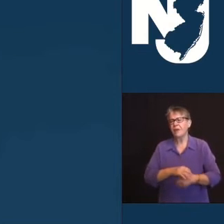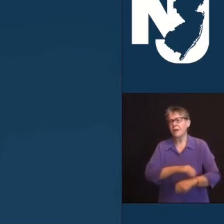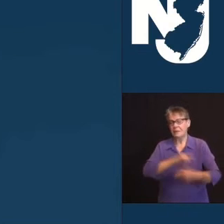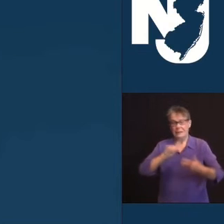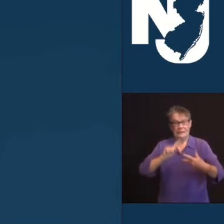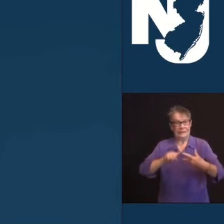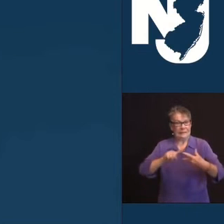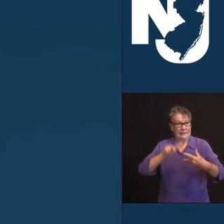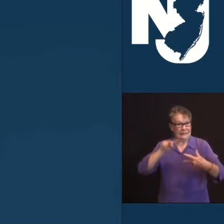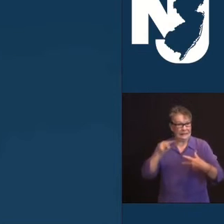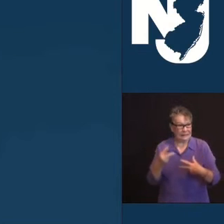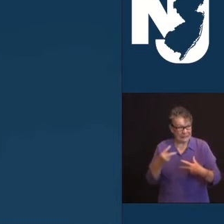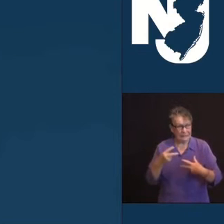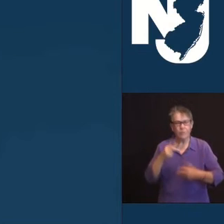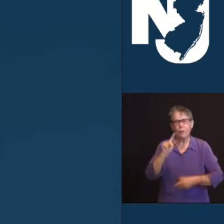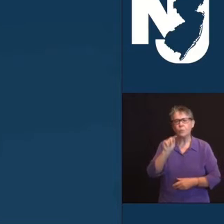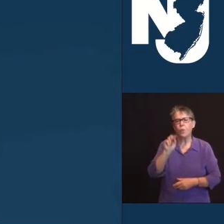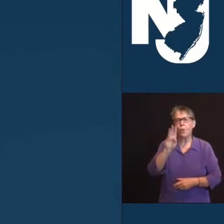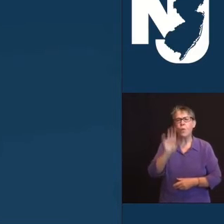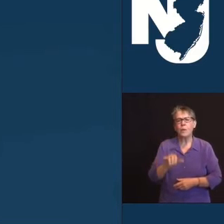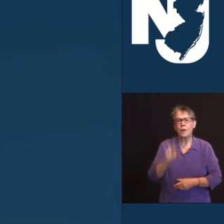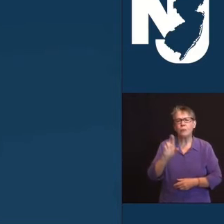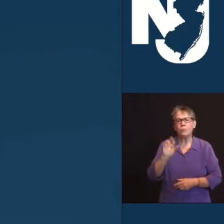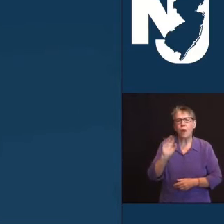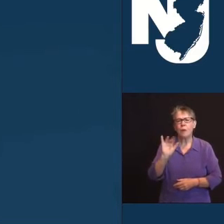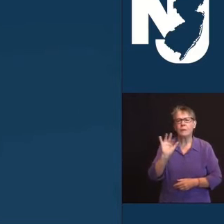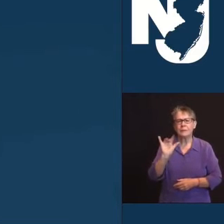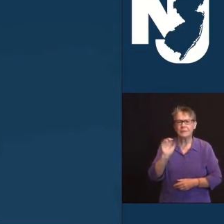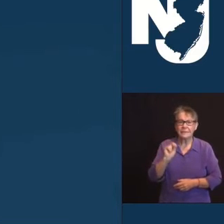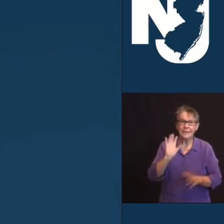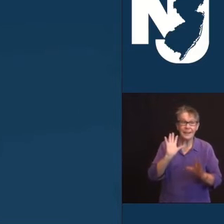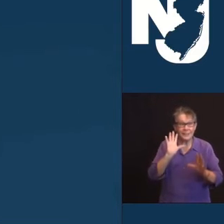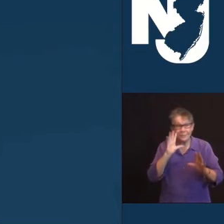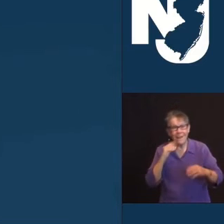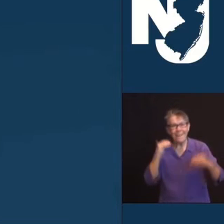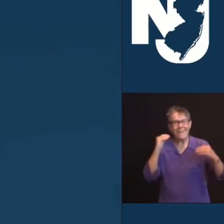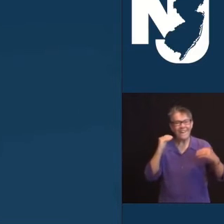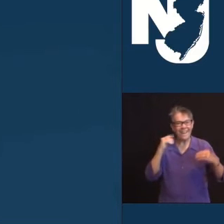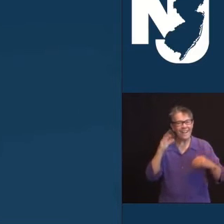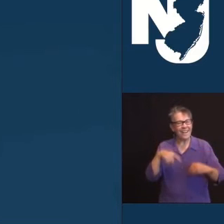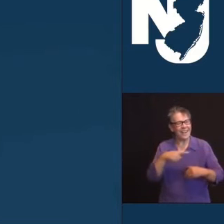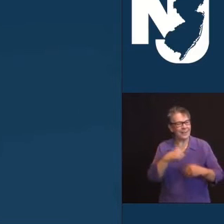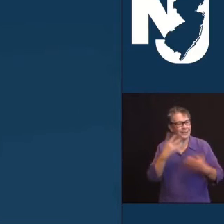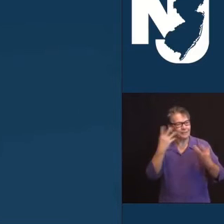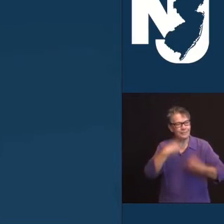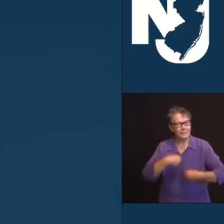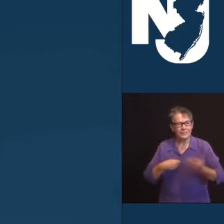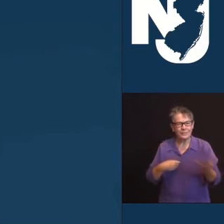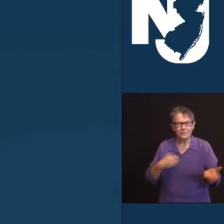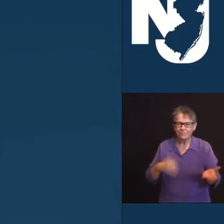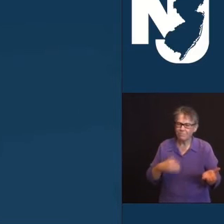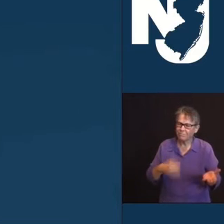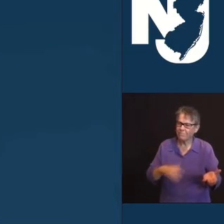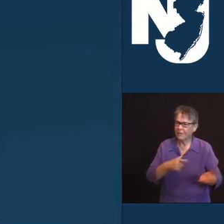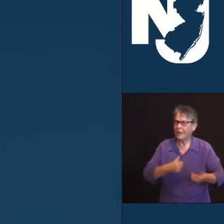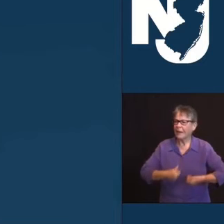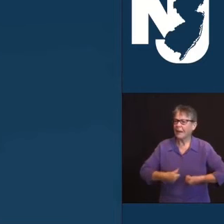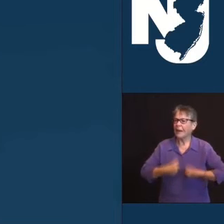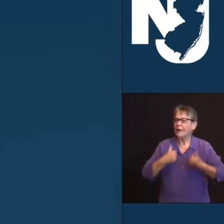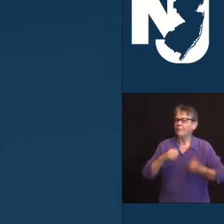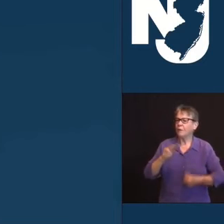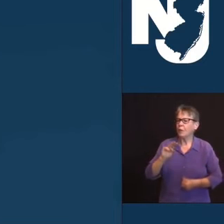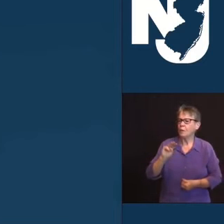Toby Robinson. How about that smile? A longtime resident of Lawrenceville, right here in Mercer County. Toby was a nurse and used